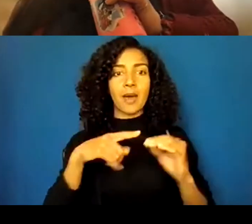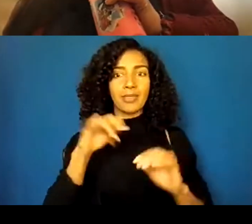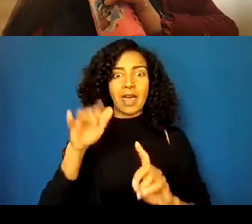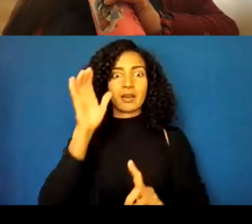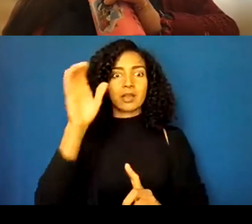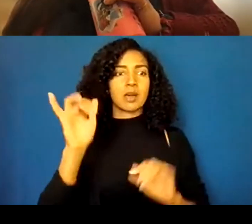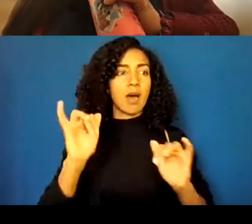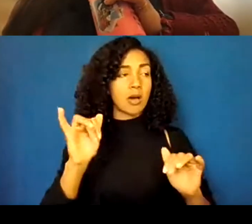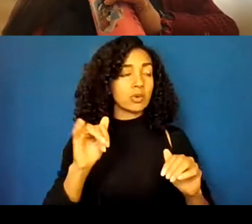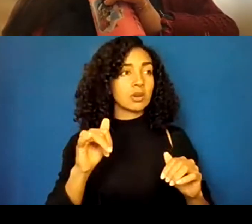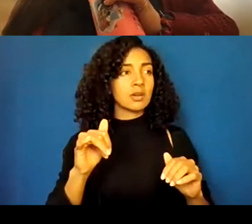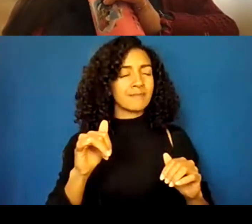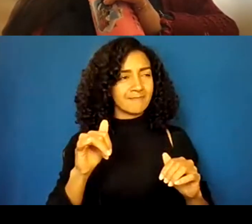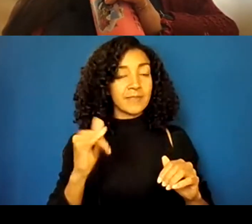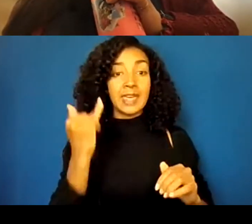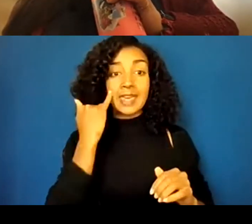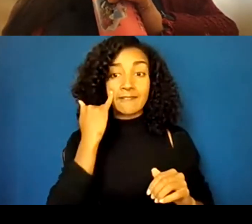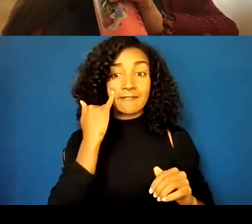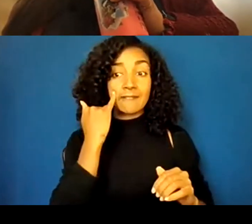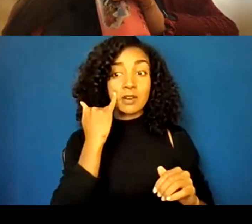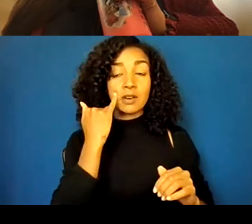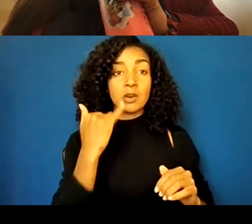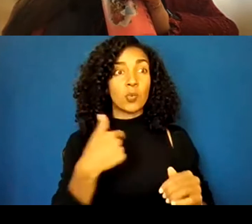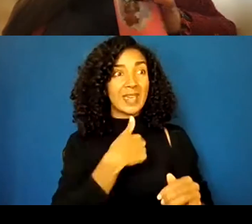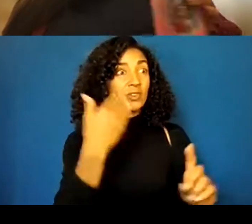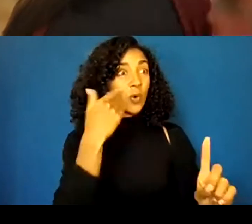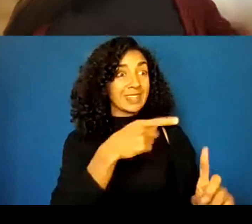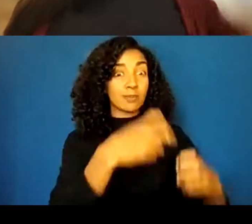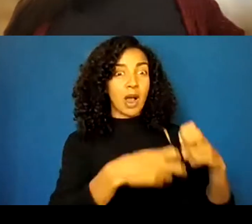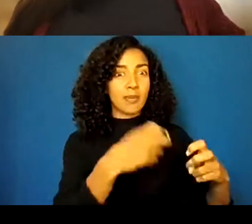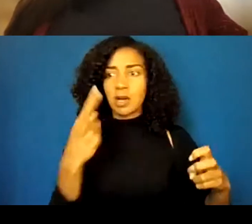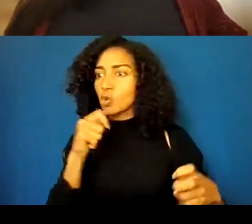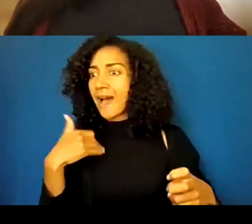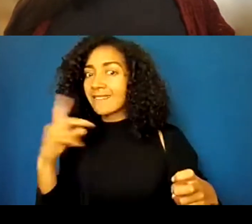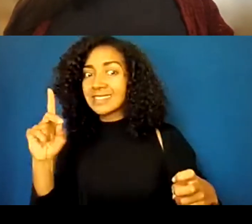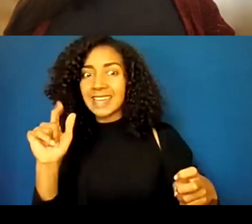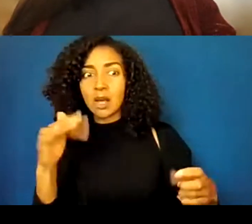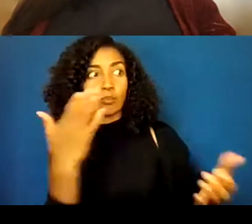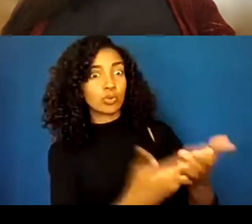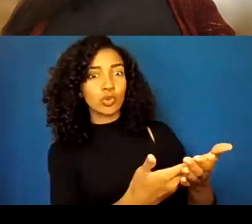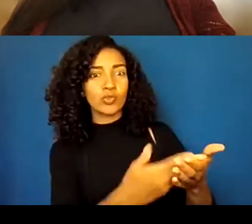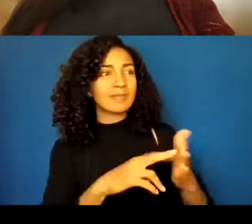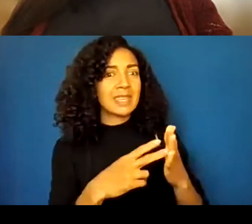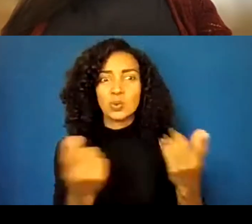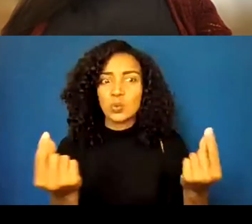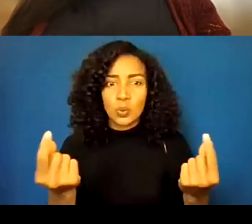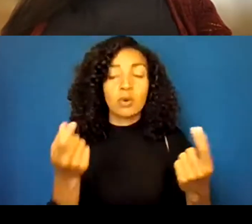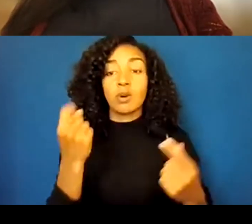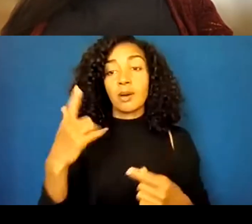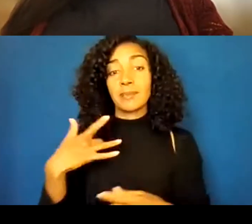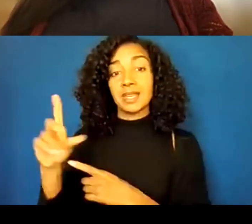if we don't have the numbers to prove that it is a problem? Well, traditionally, data has always been